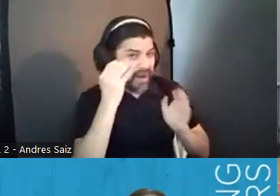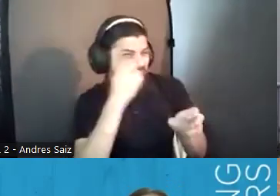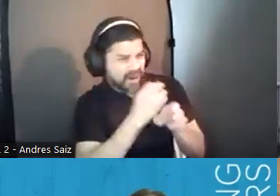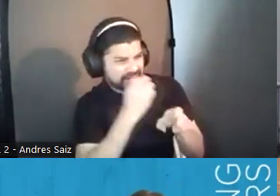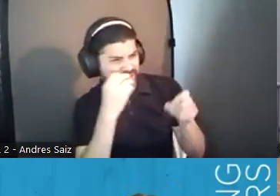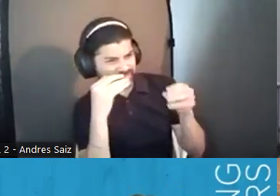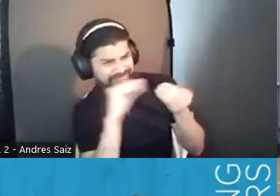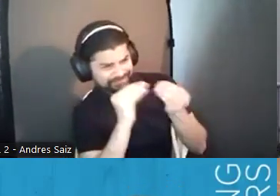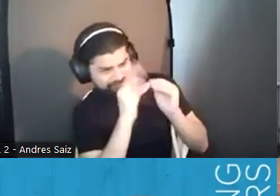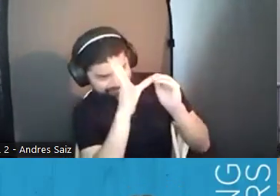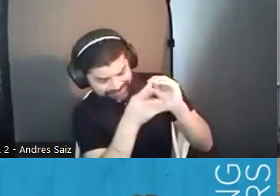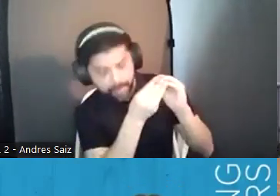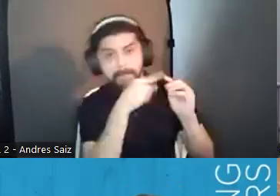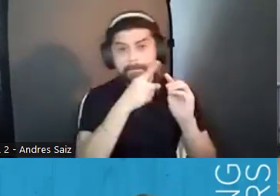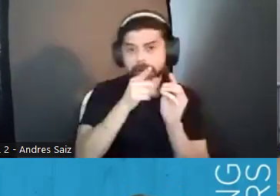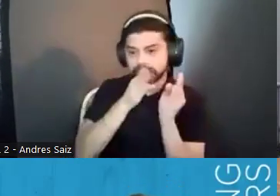that qualitative data.